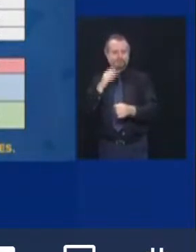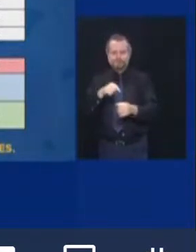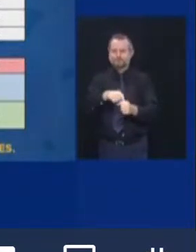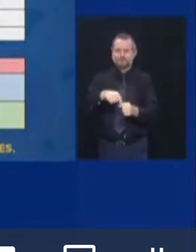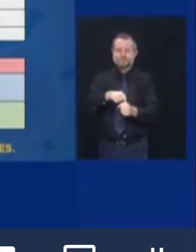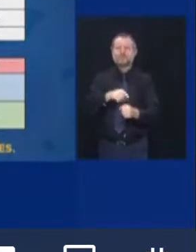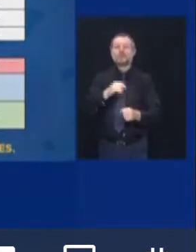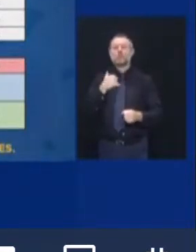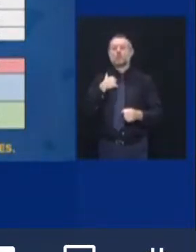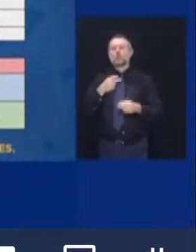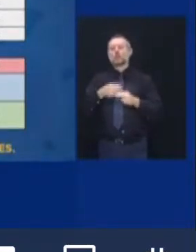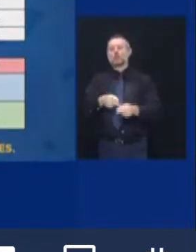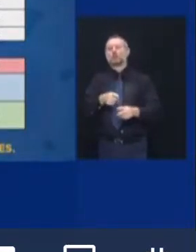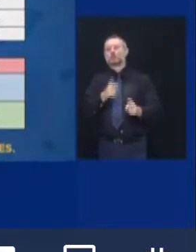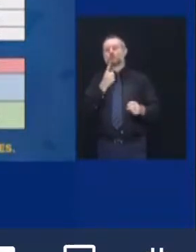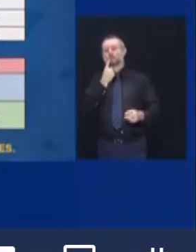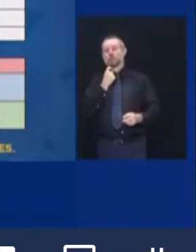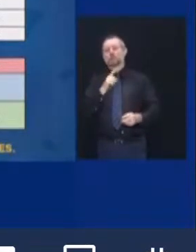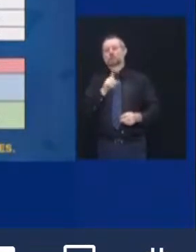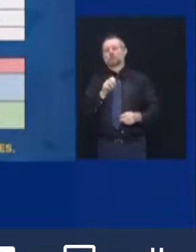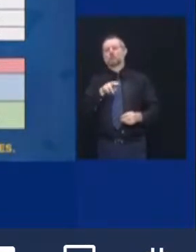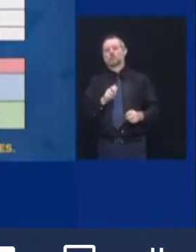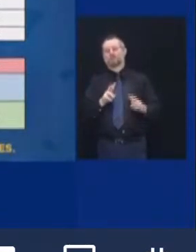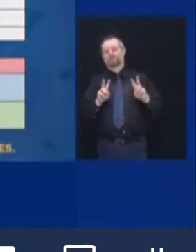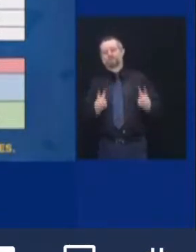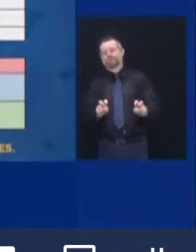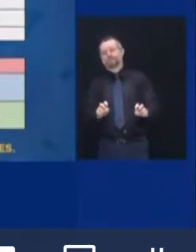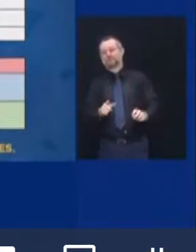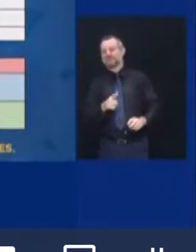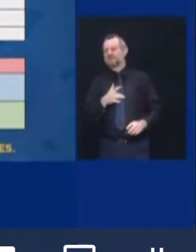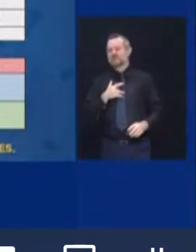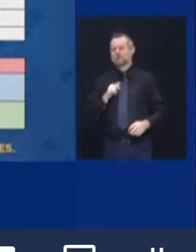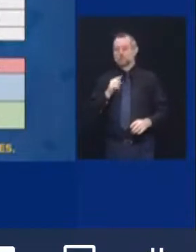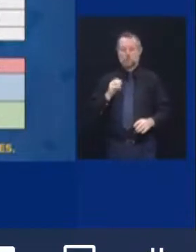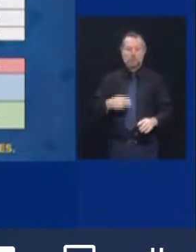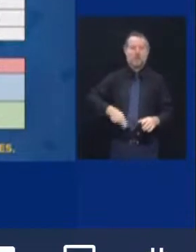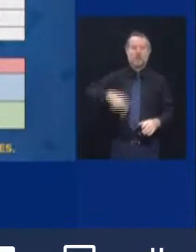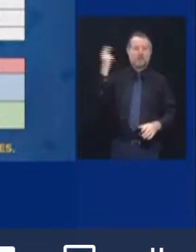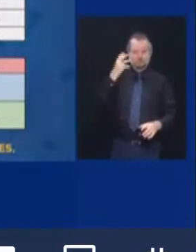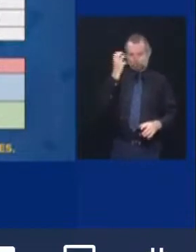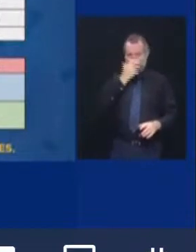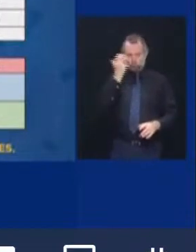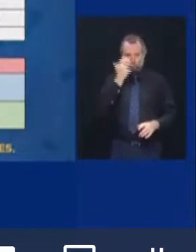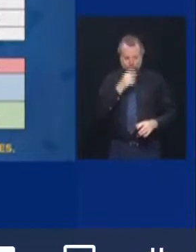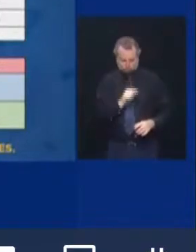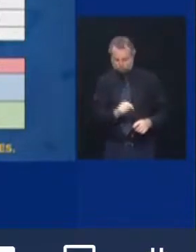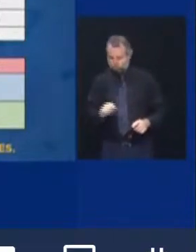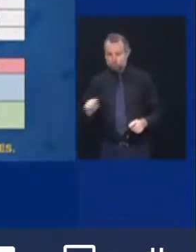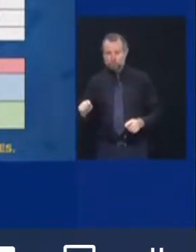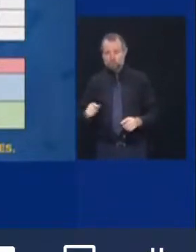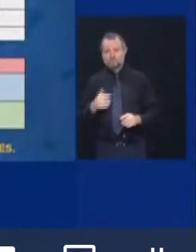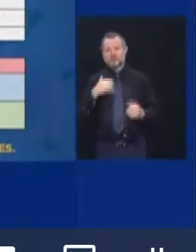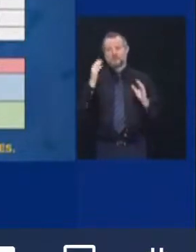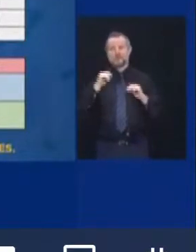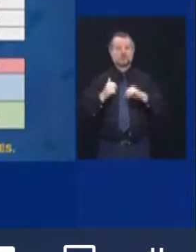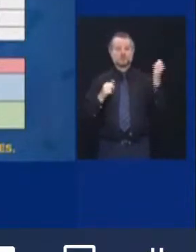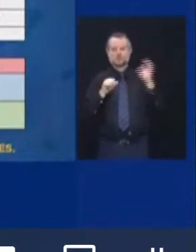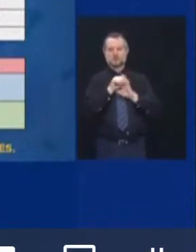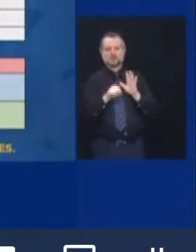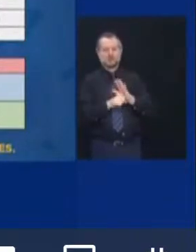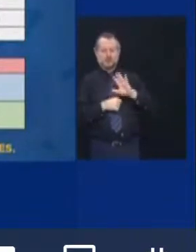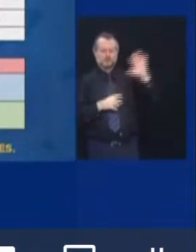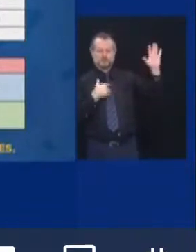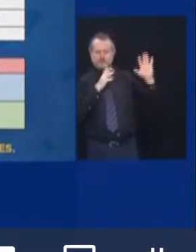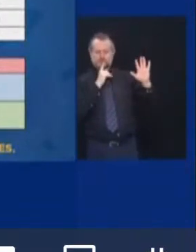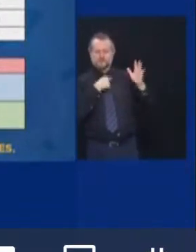zones because they are our biggest issues. Not absolute big issues,